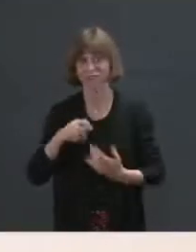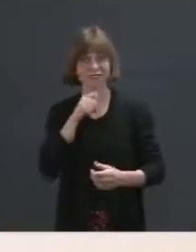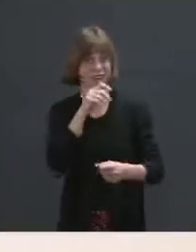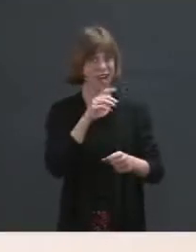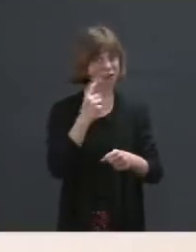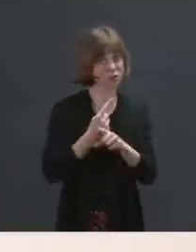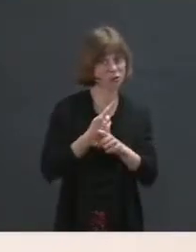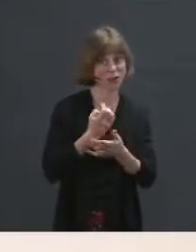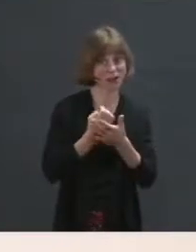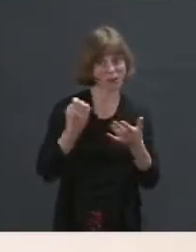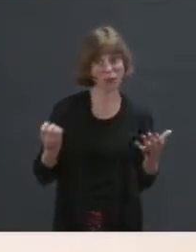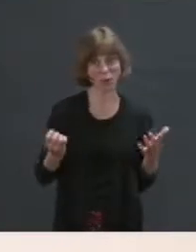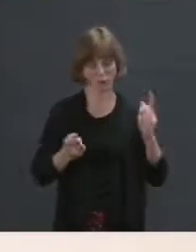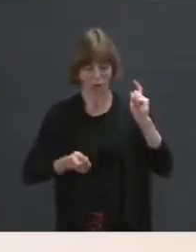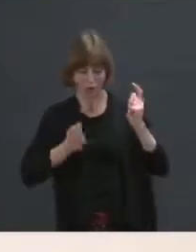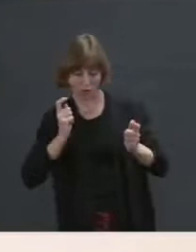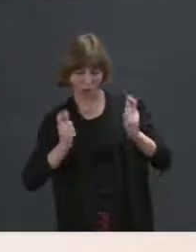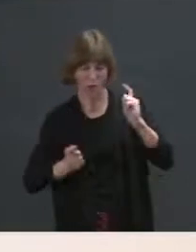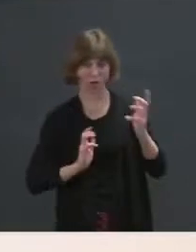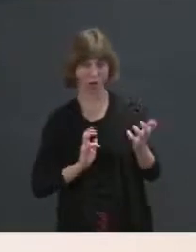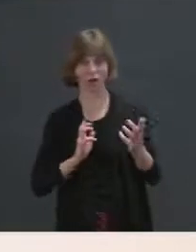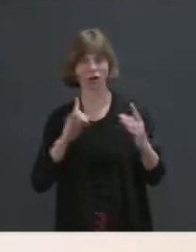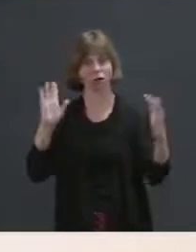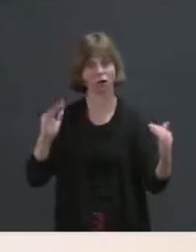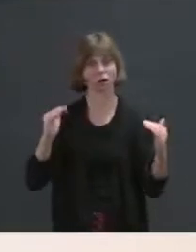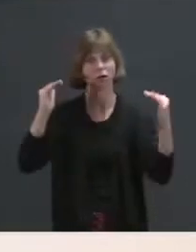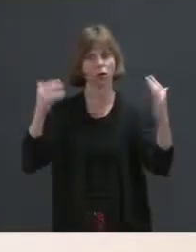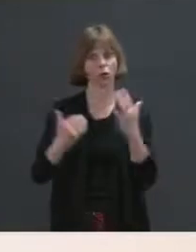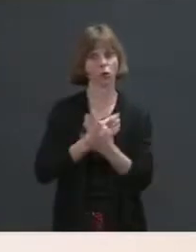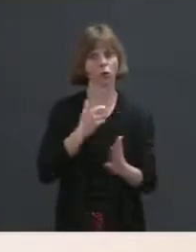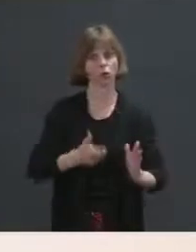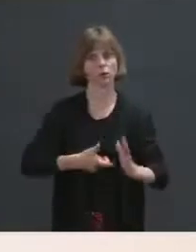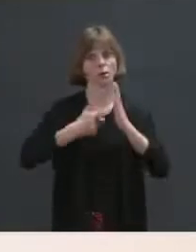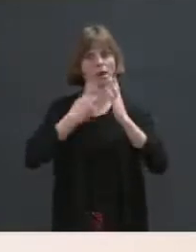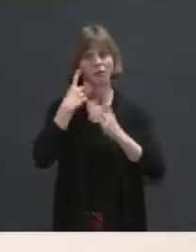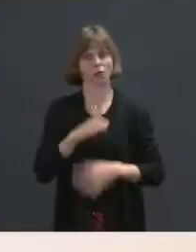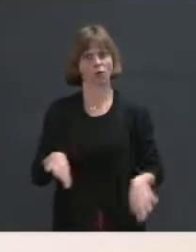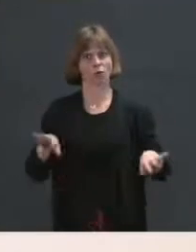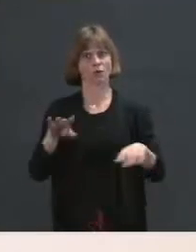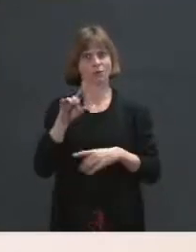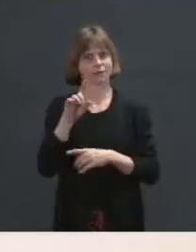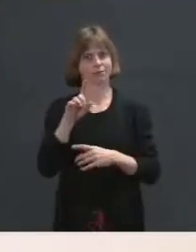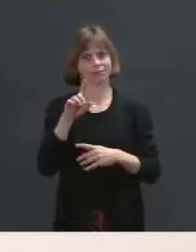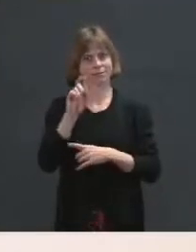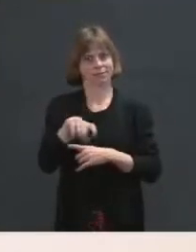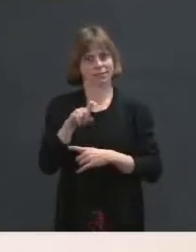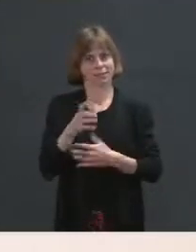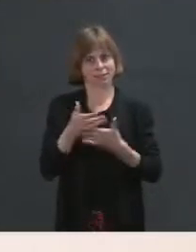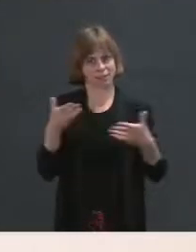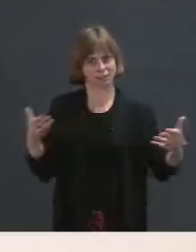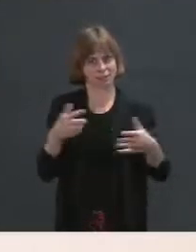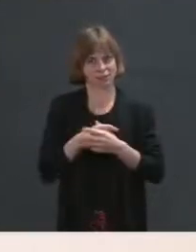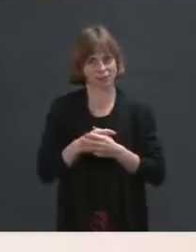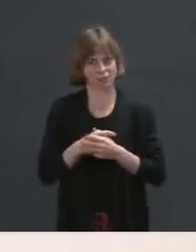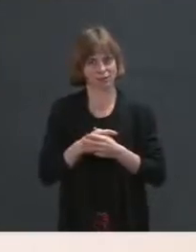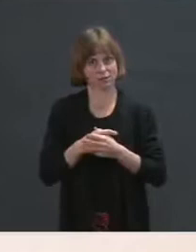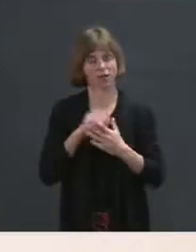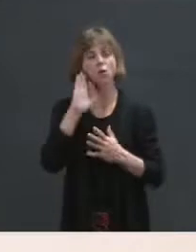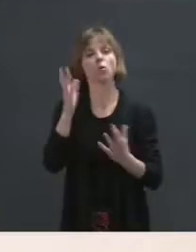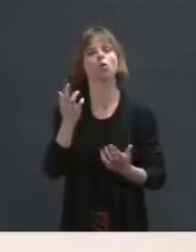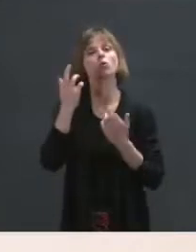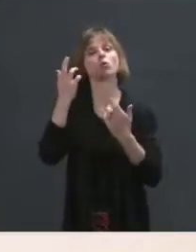or retool a shift to a new spike in demand for an essential good. They're going to be recommending actions to